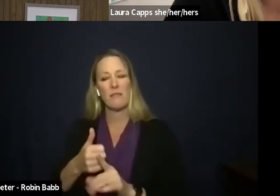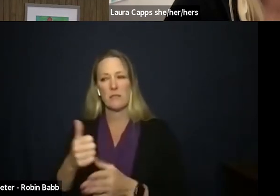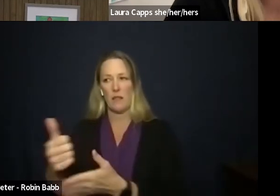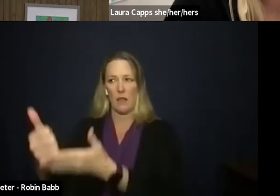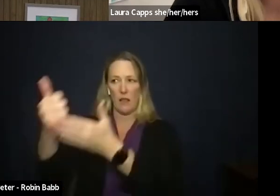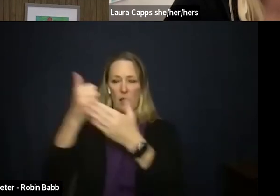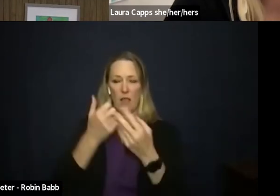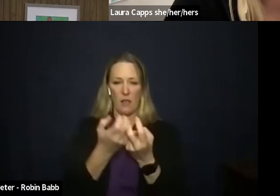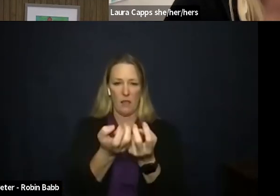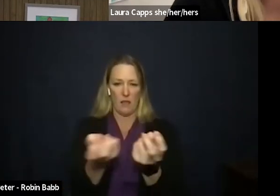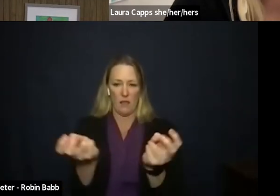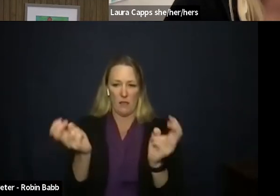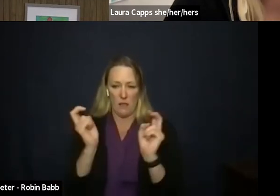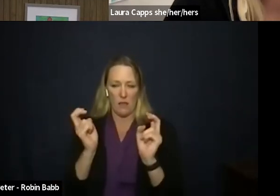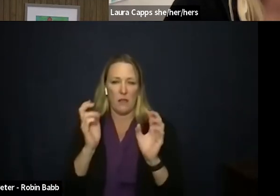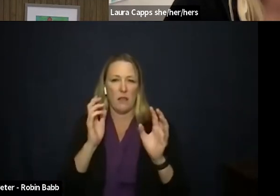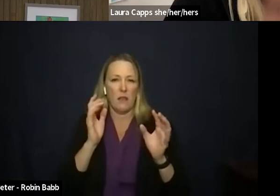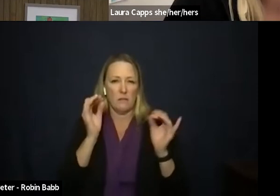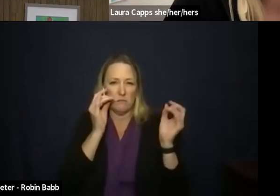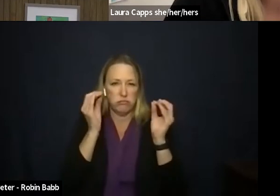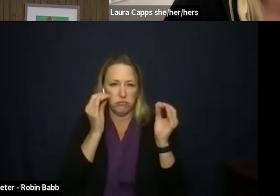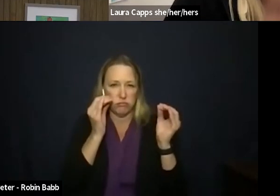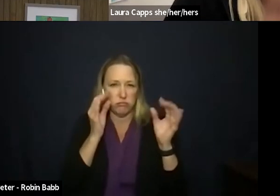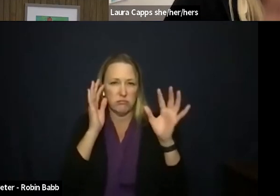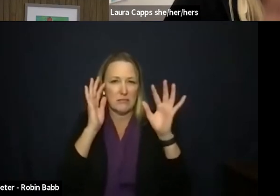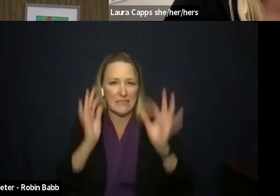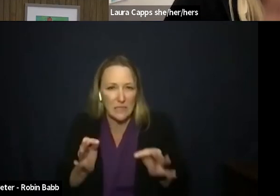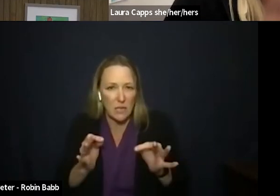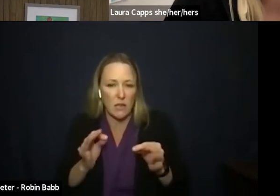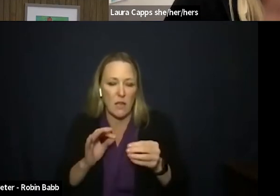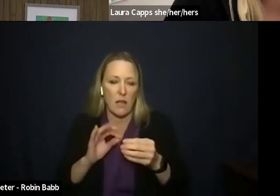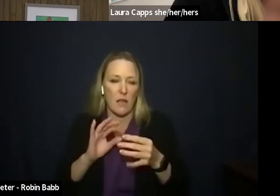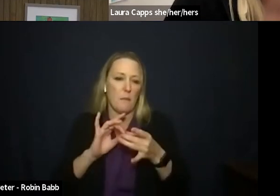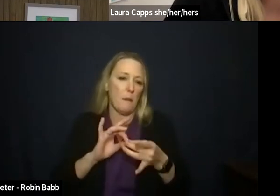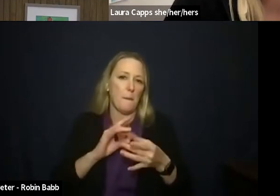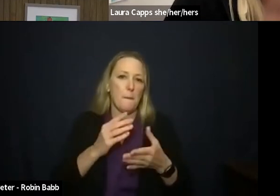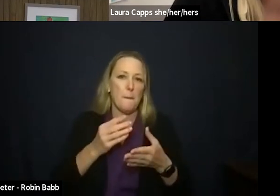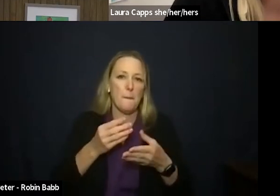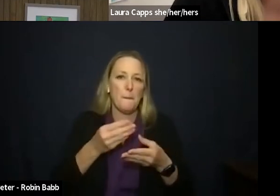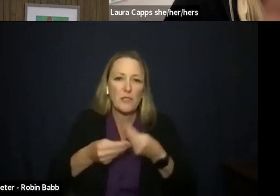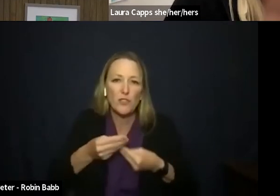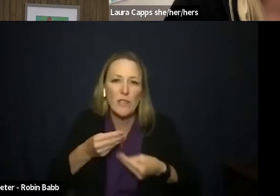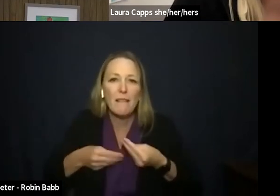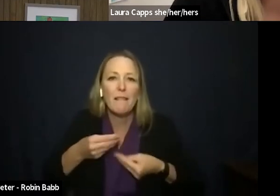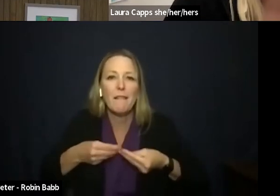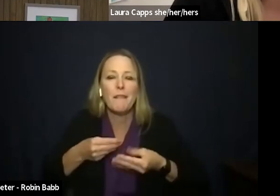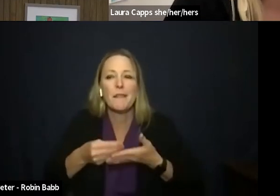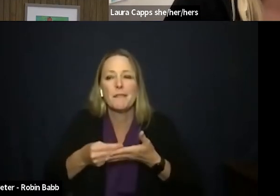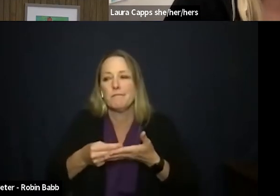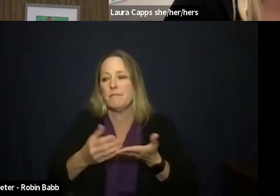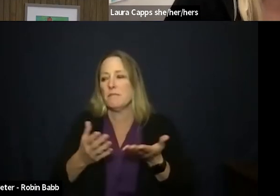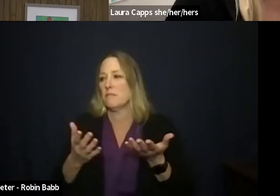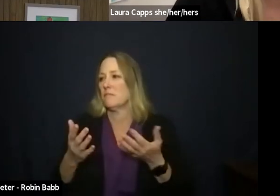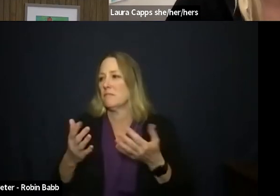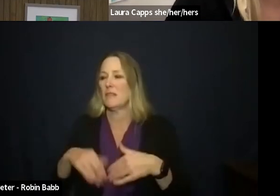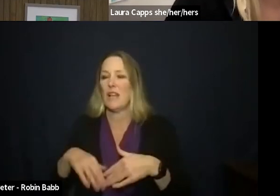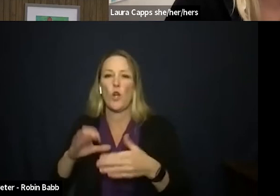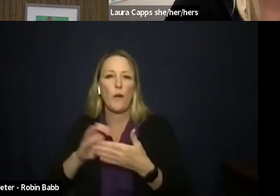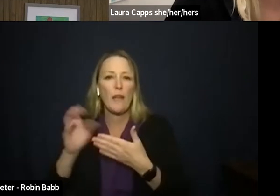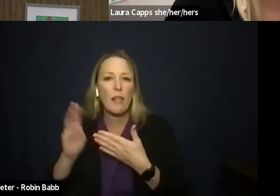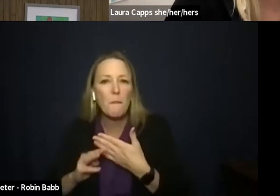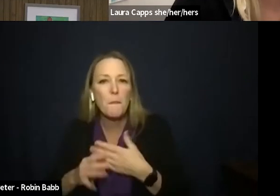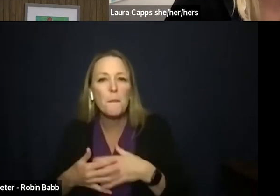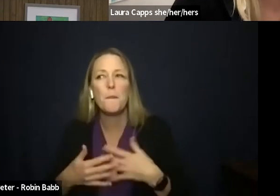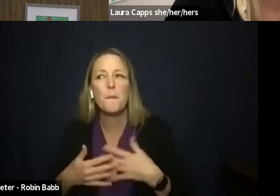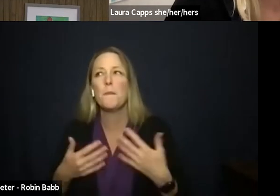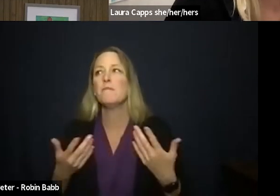know budget wise curriculum wise and helping make sure that we're a successful district and that we're